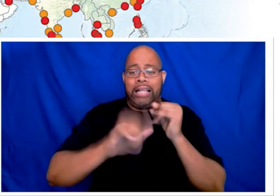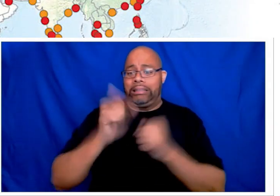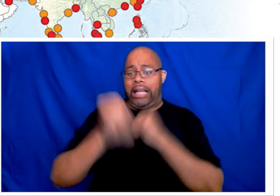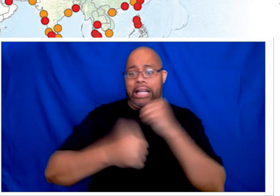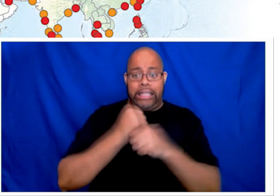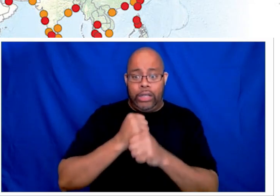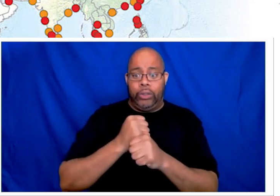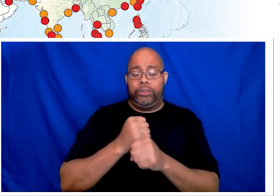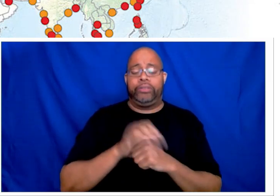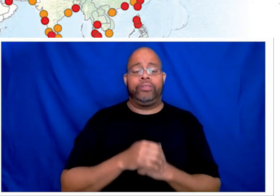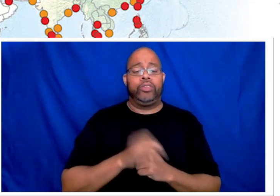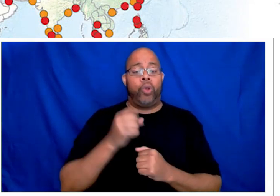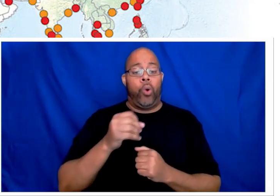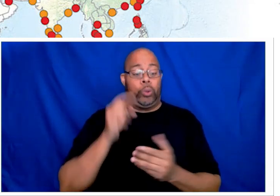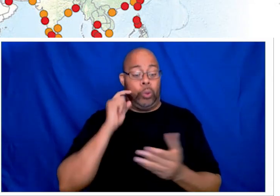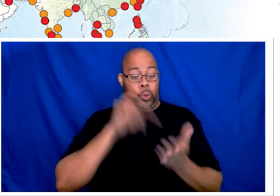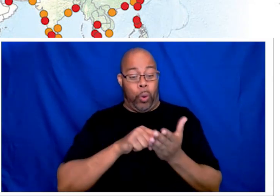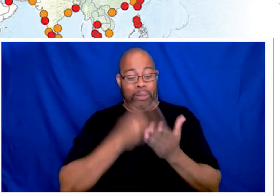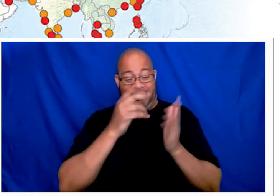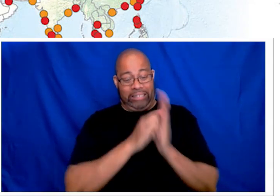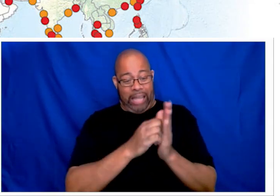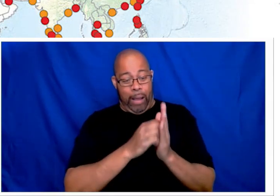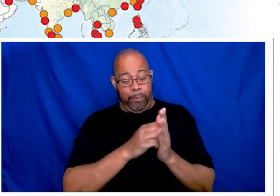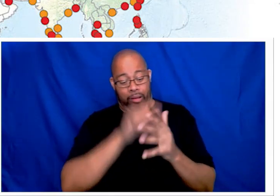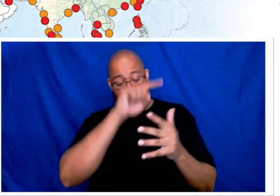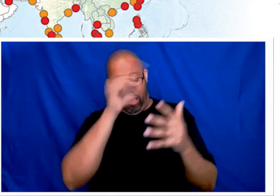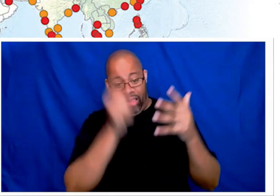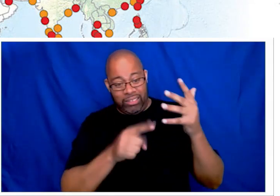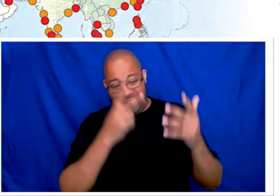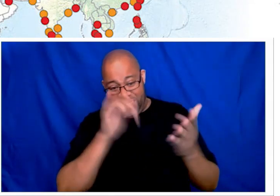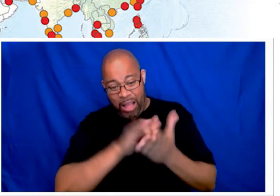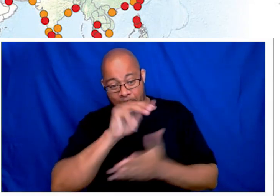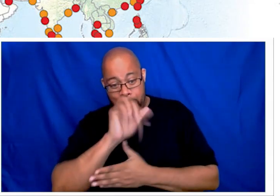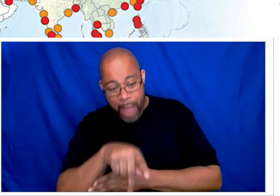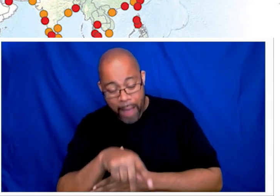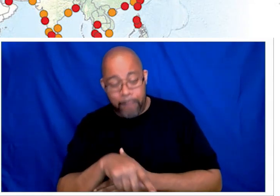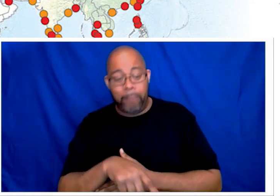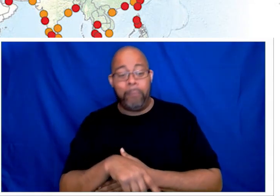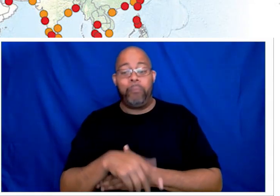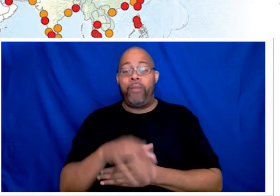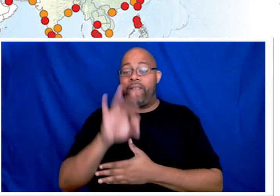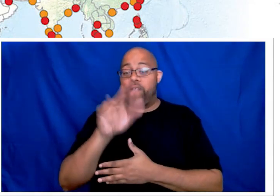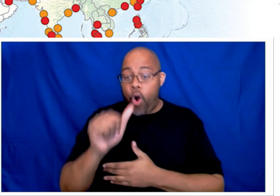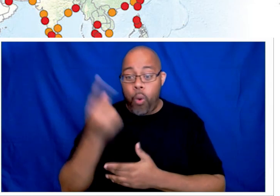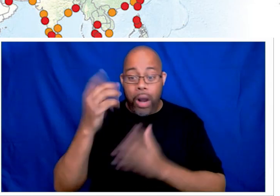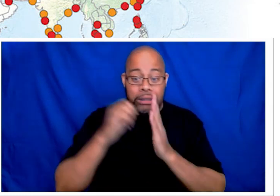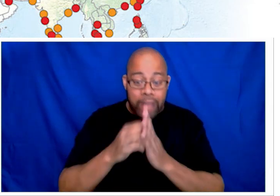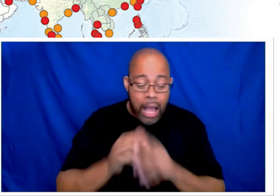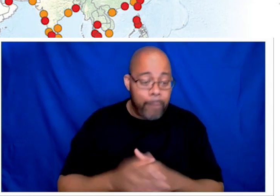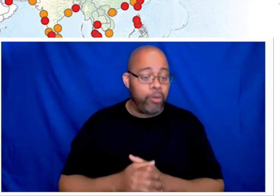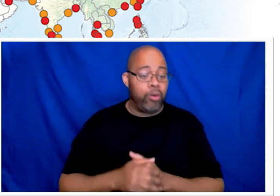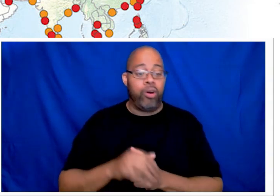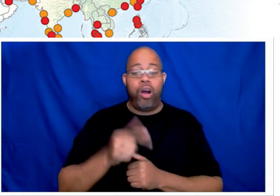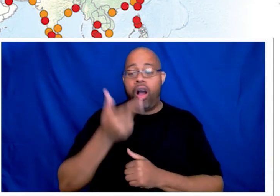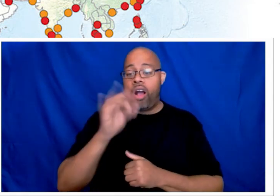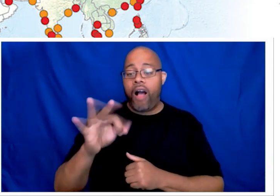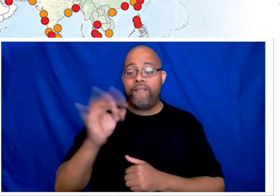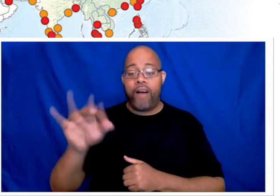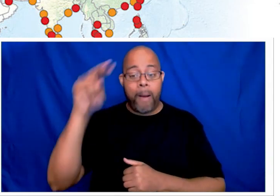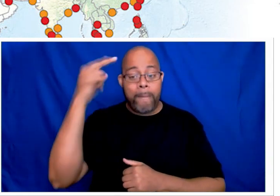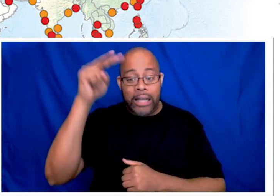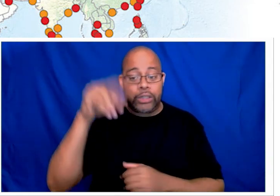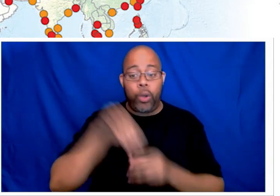Some notable examples being the fish kill in Biscayne Bay in Florida in 2020, in the Gulf of Mexico in 2021, and